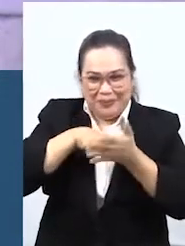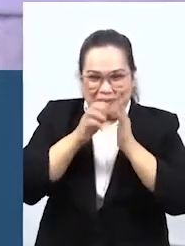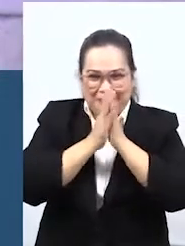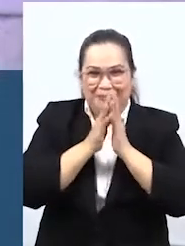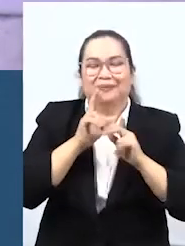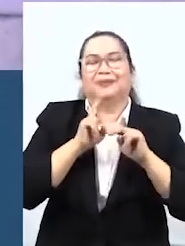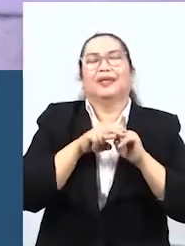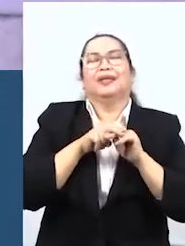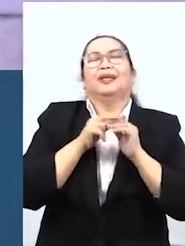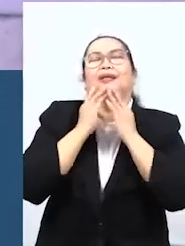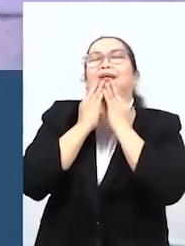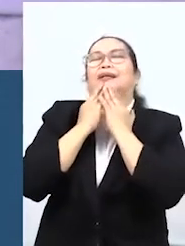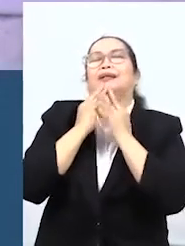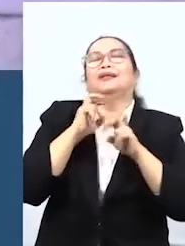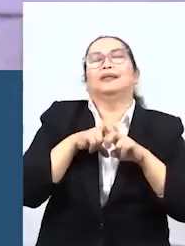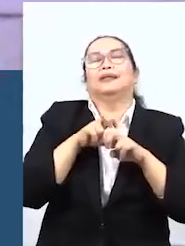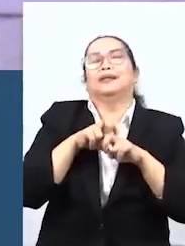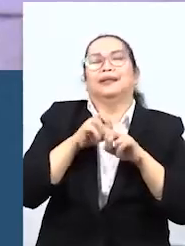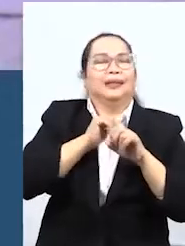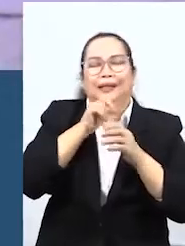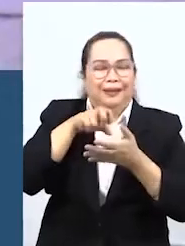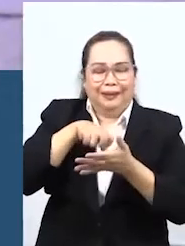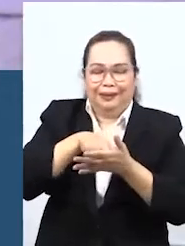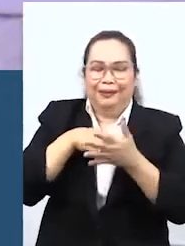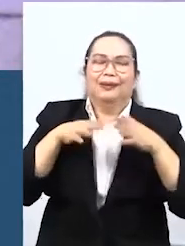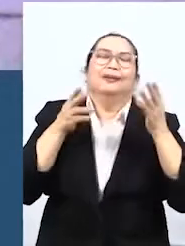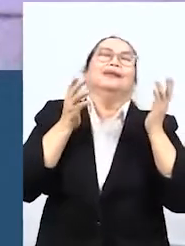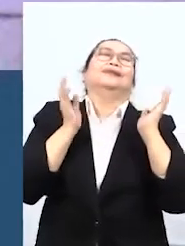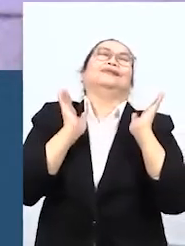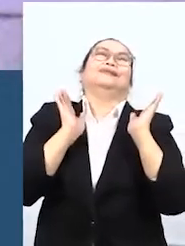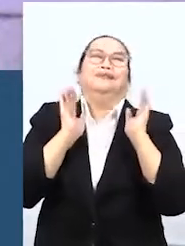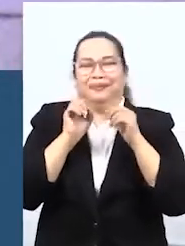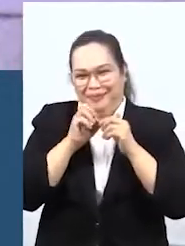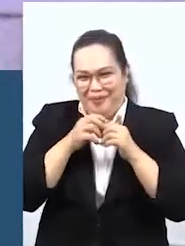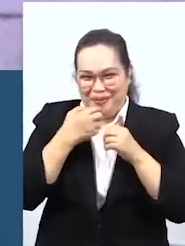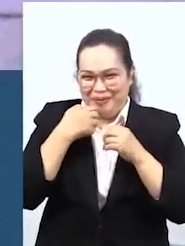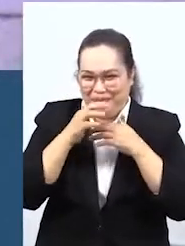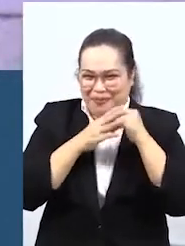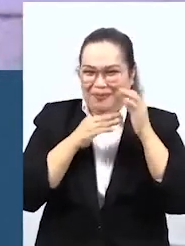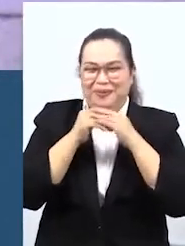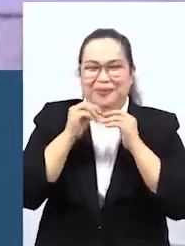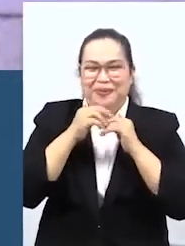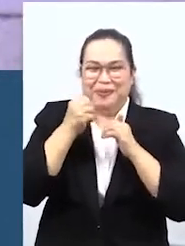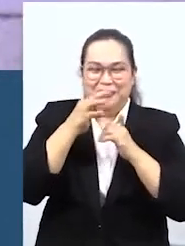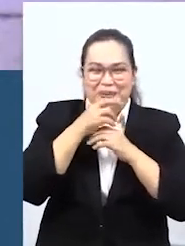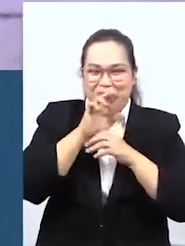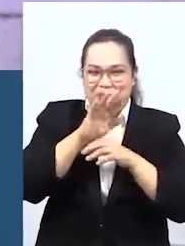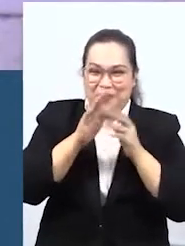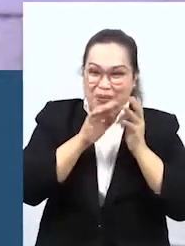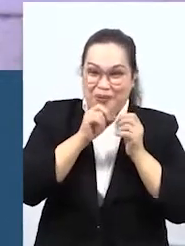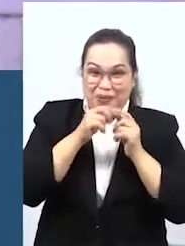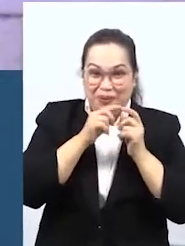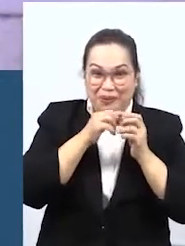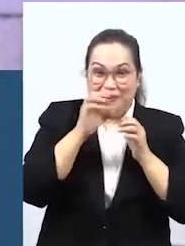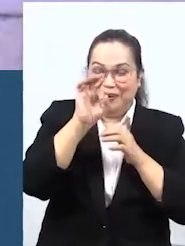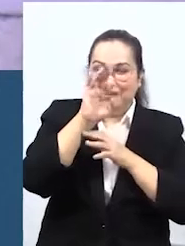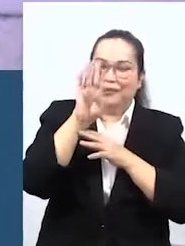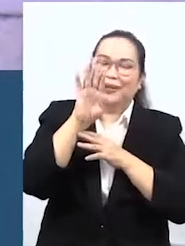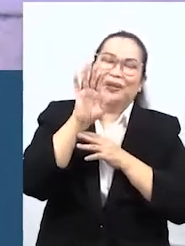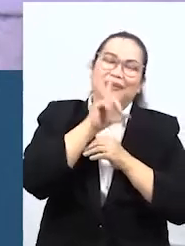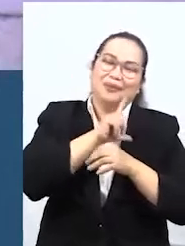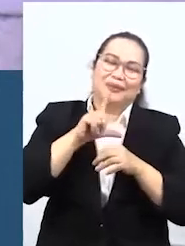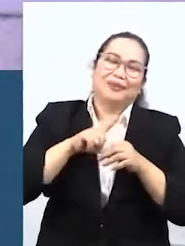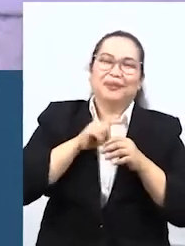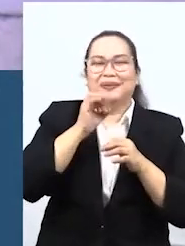sitting down Thank you Lord di ba or we're lying in the bed ba or or You're you're doing Facebook Lord